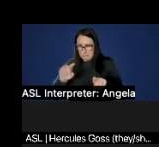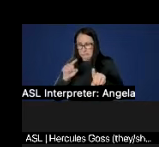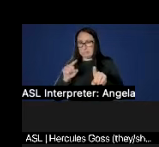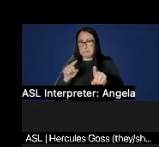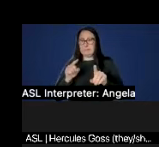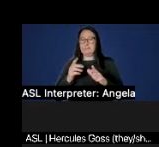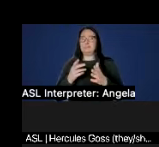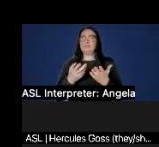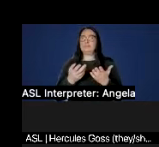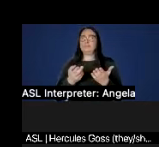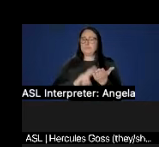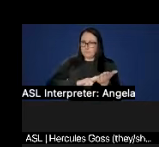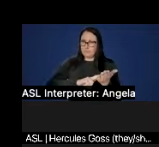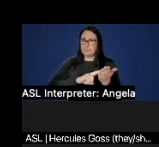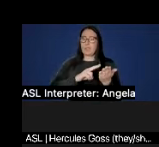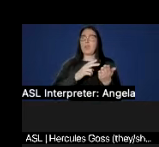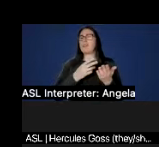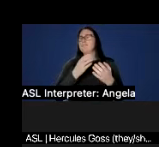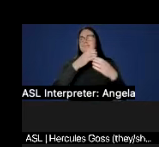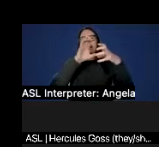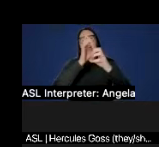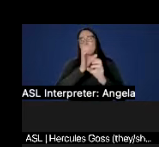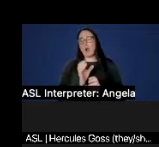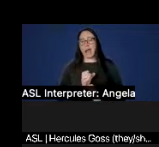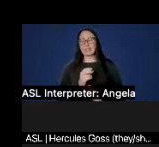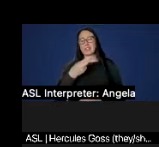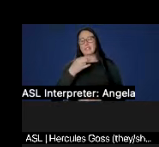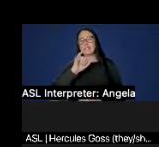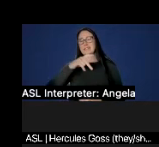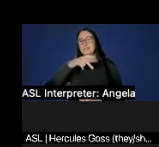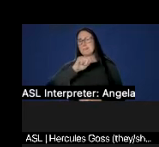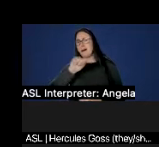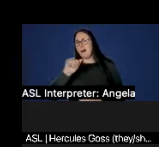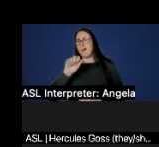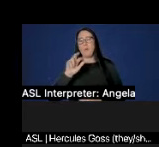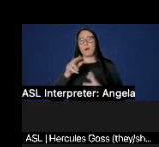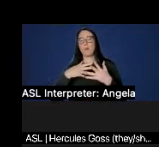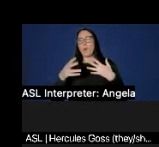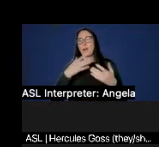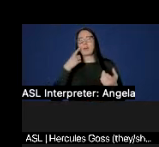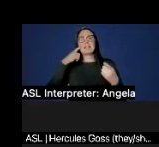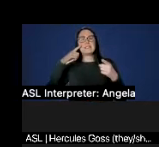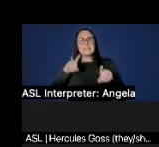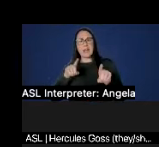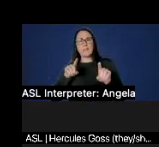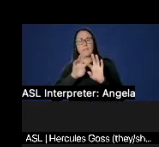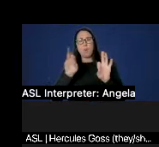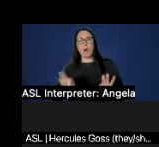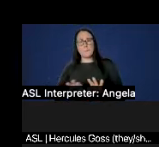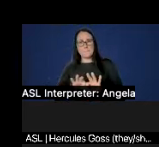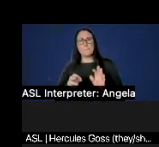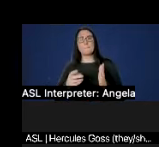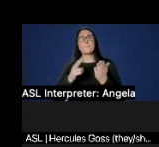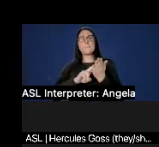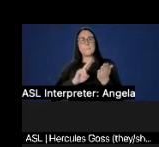chiropractor. You're always getting the updated HIPAA forms. And then there is the consent process for the specific